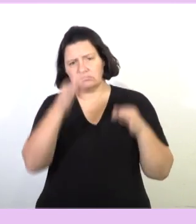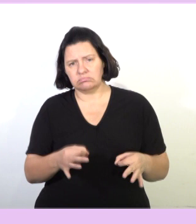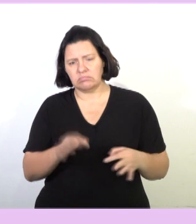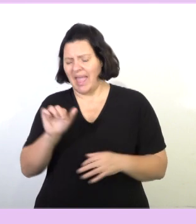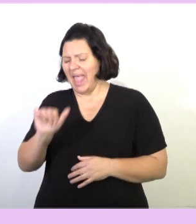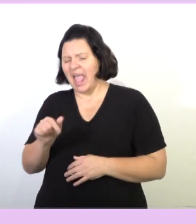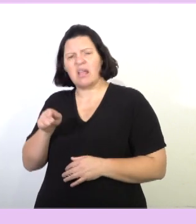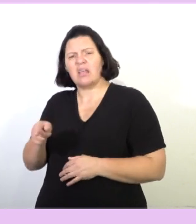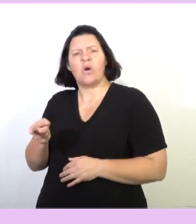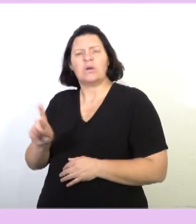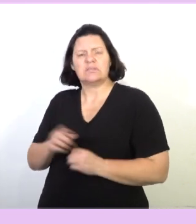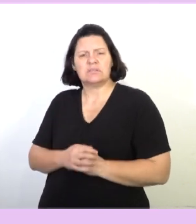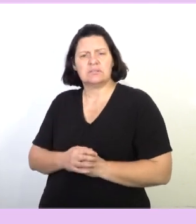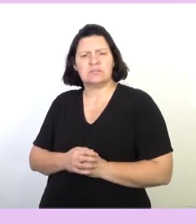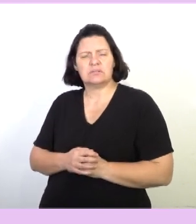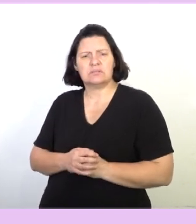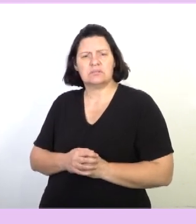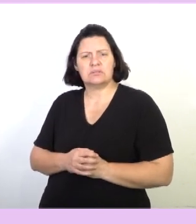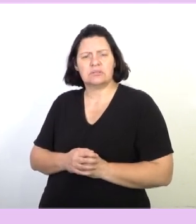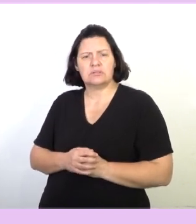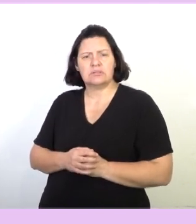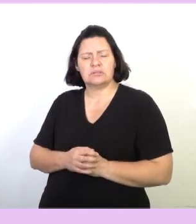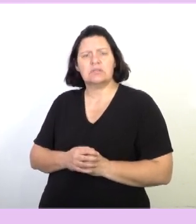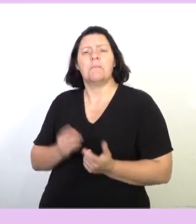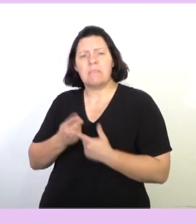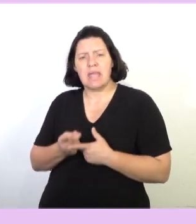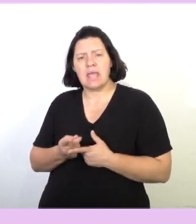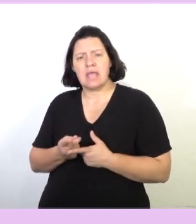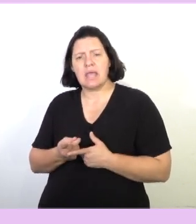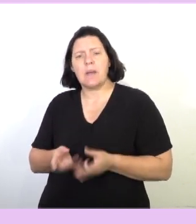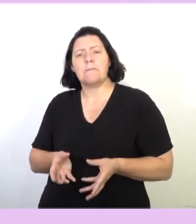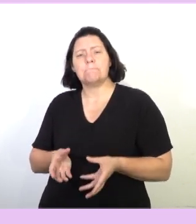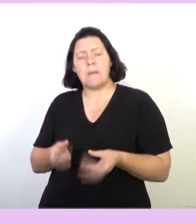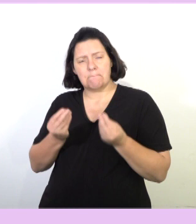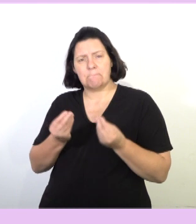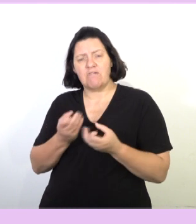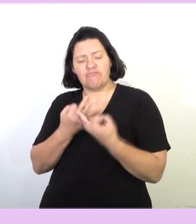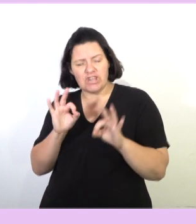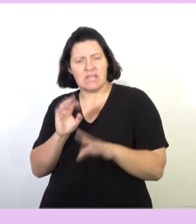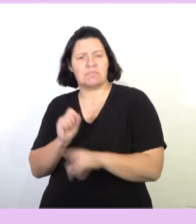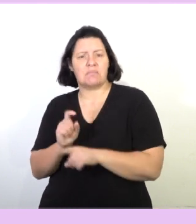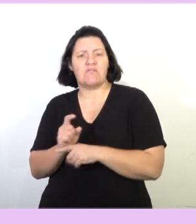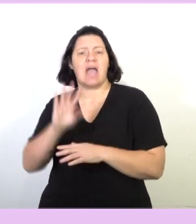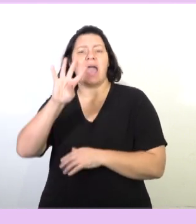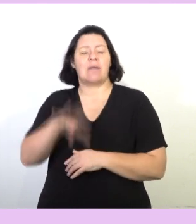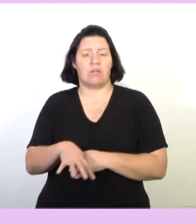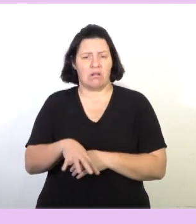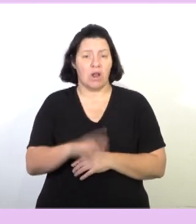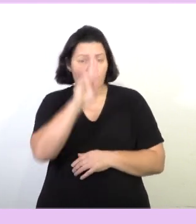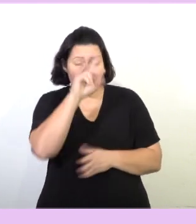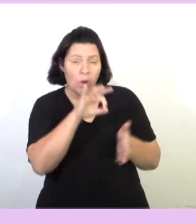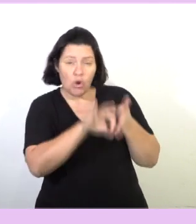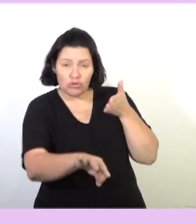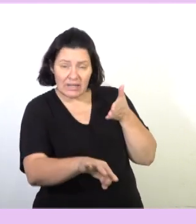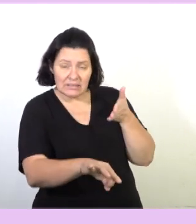Determine the value of A, the number of text messages he will receive for the month of April. Remember, from